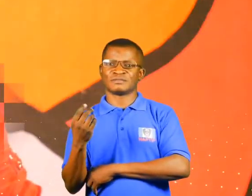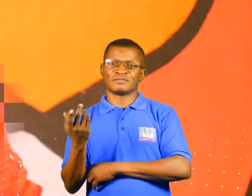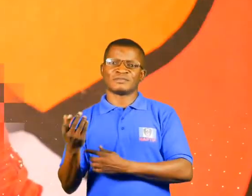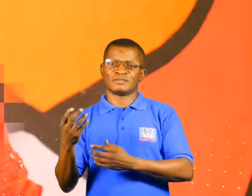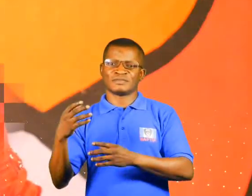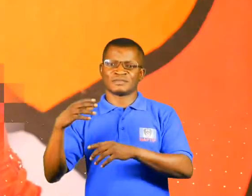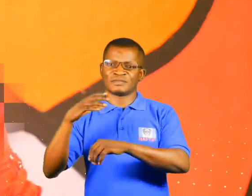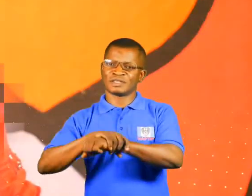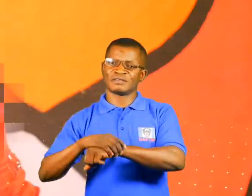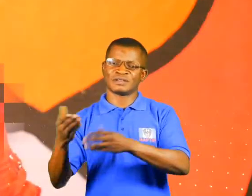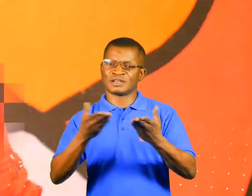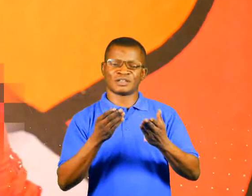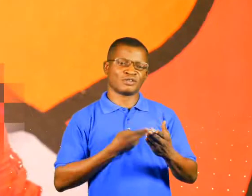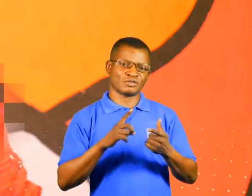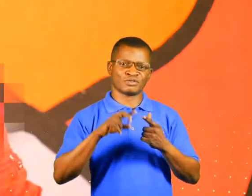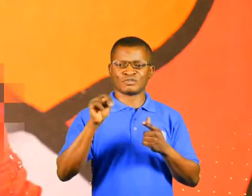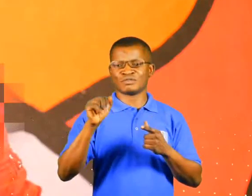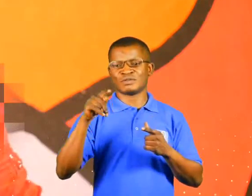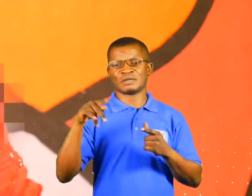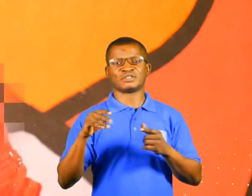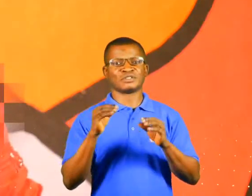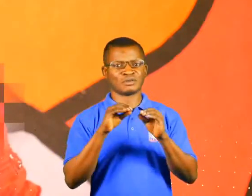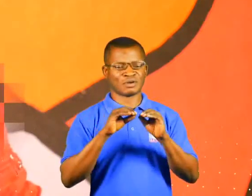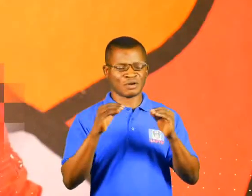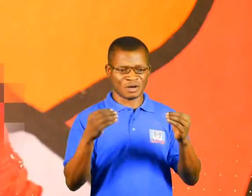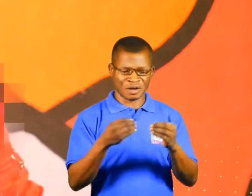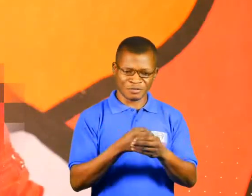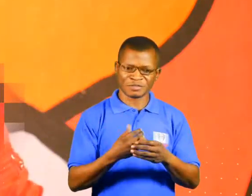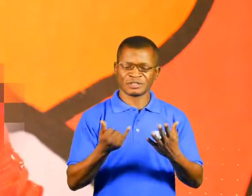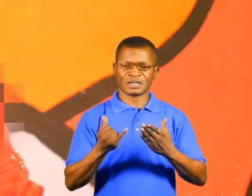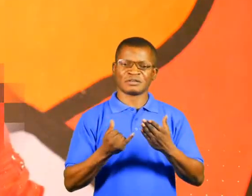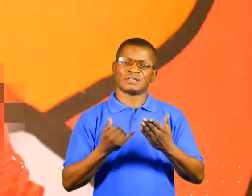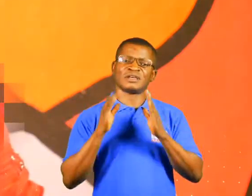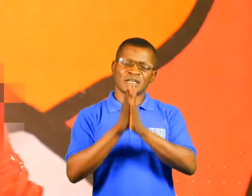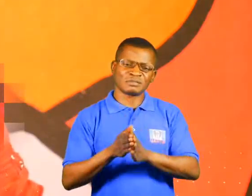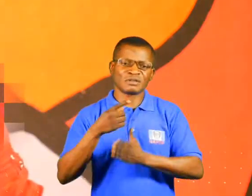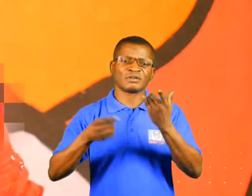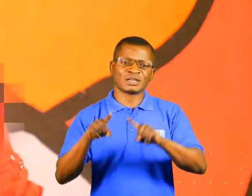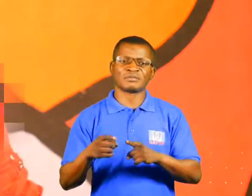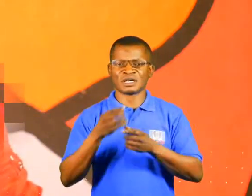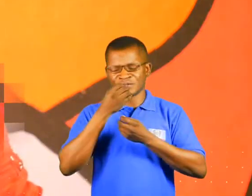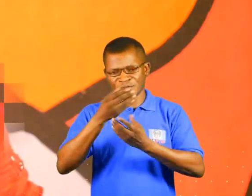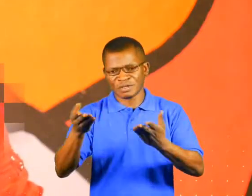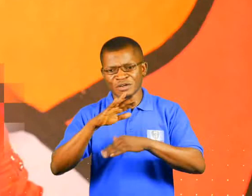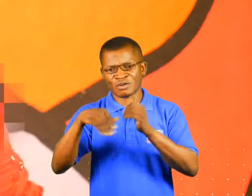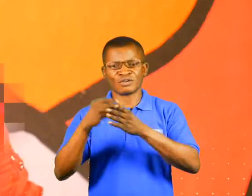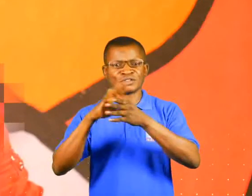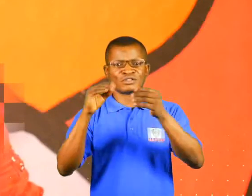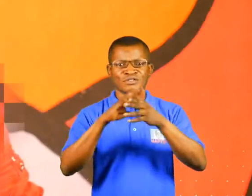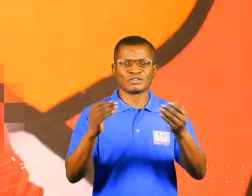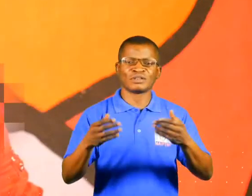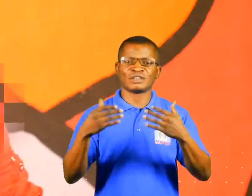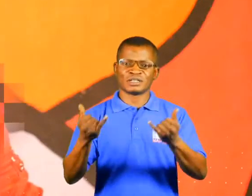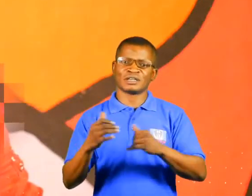picked me with him. They took us to NAPTIP office. So I went to NAPTIP. NAPTIP asked me what happened. I narrated the story for him. They